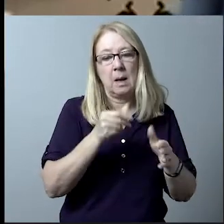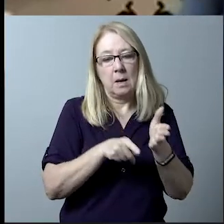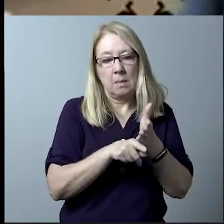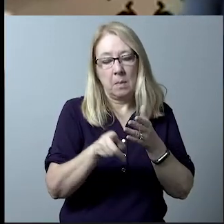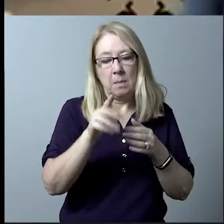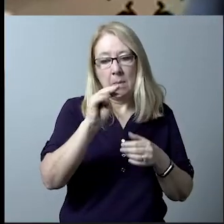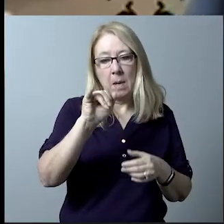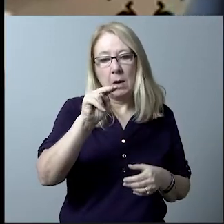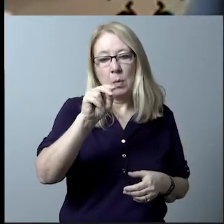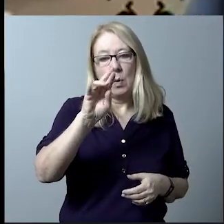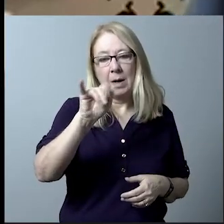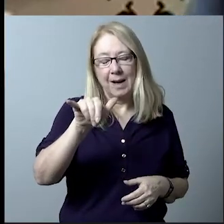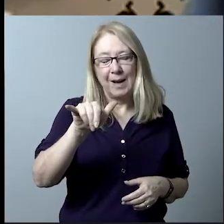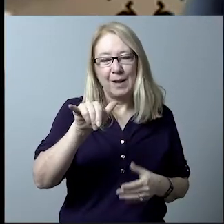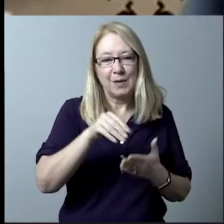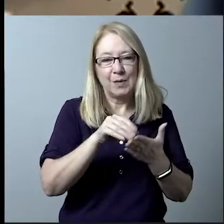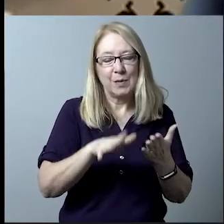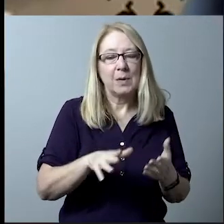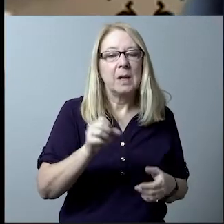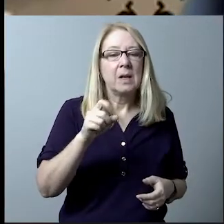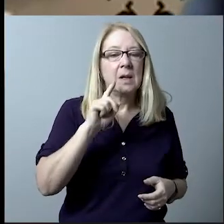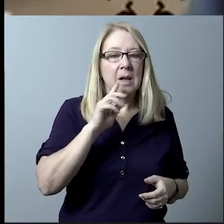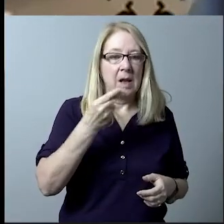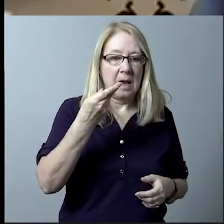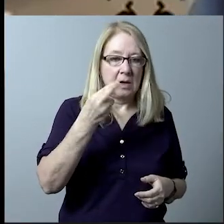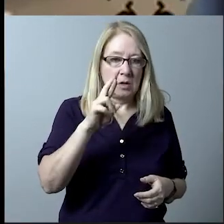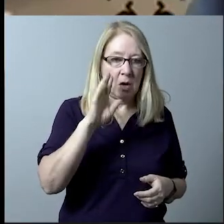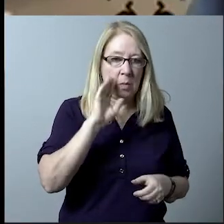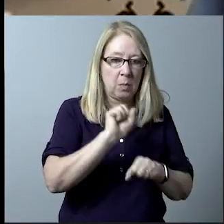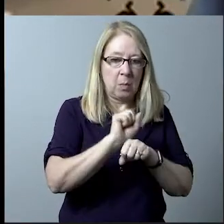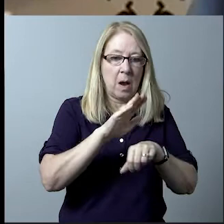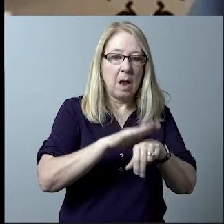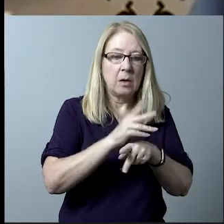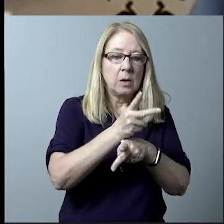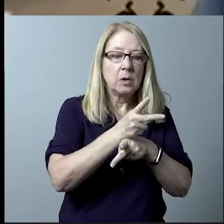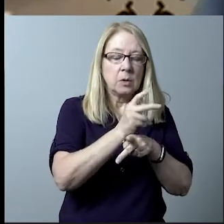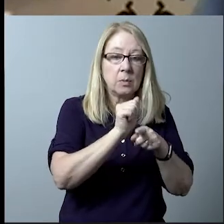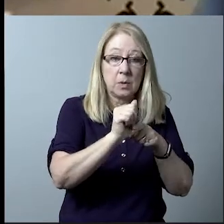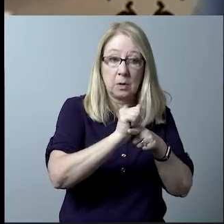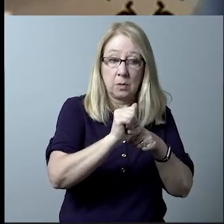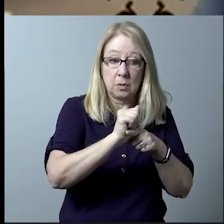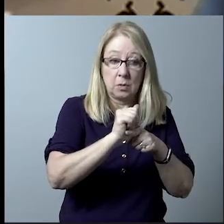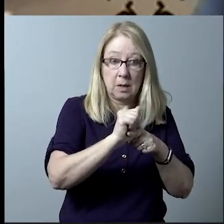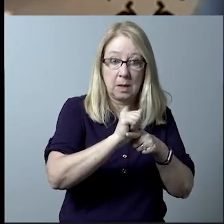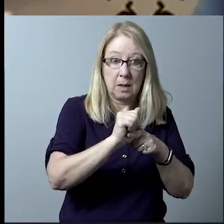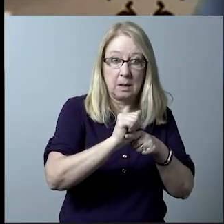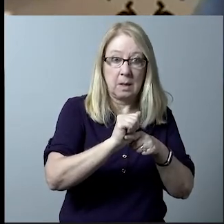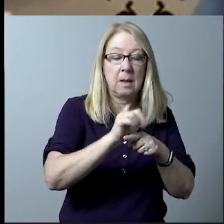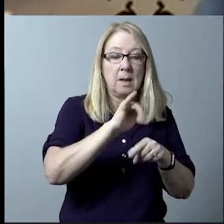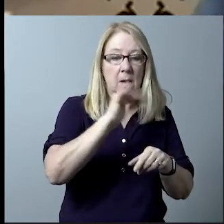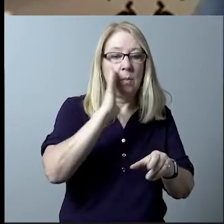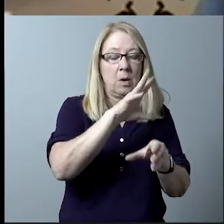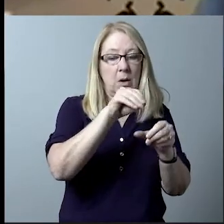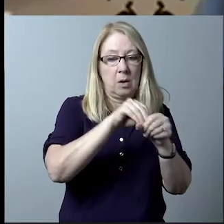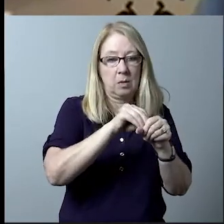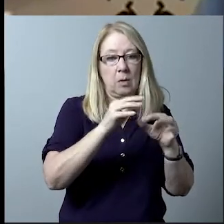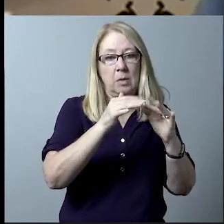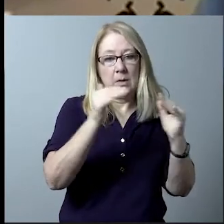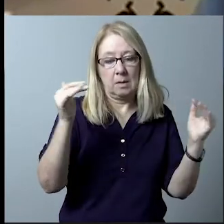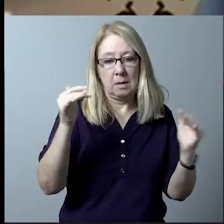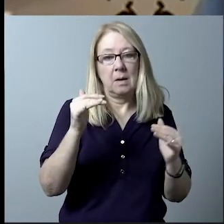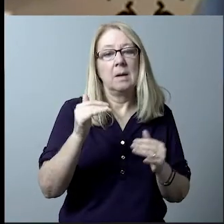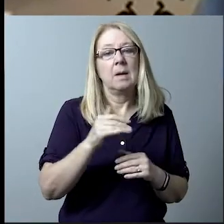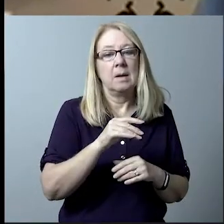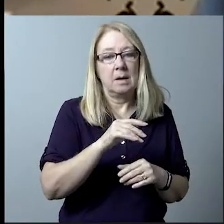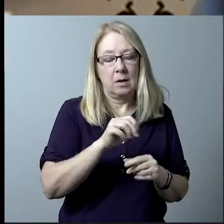multicultural and minority students. Human Resources will start working on supervisory training modules that include equity, diversity,